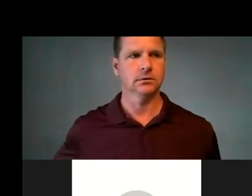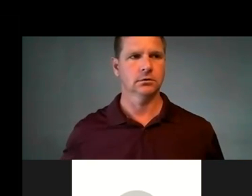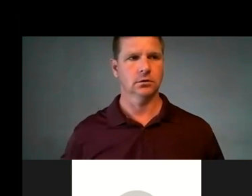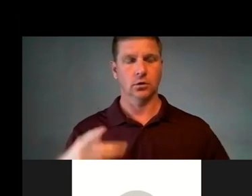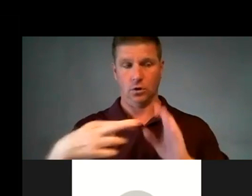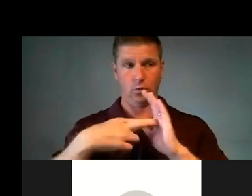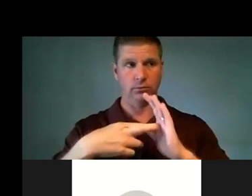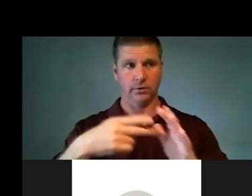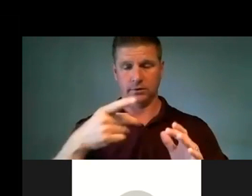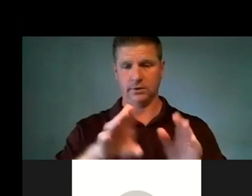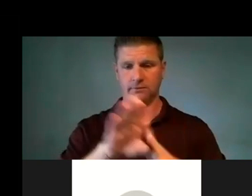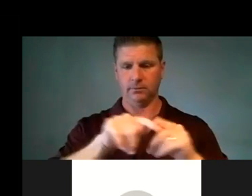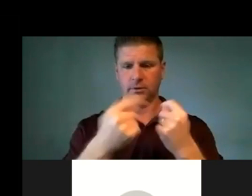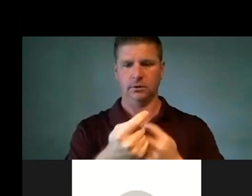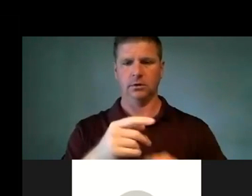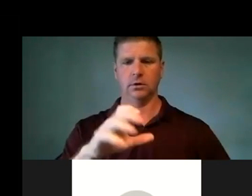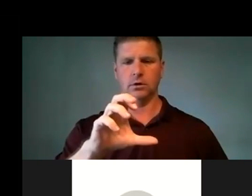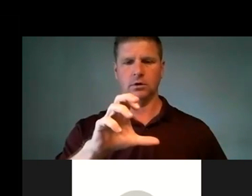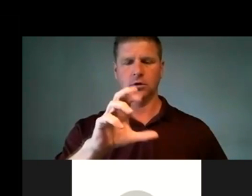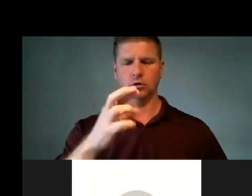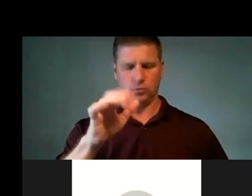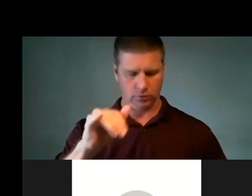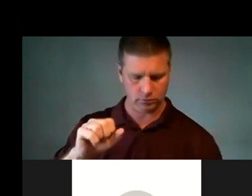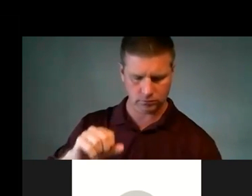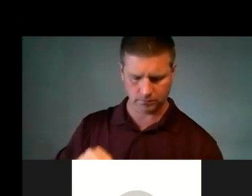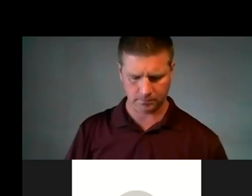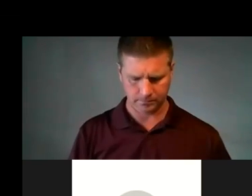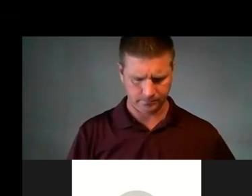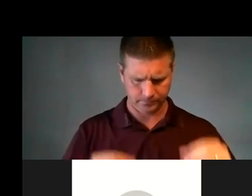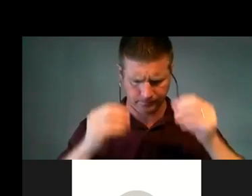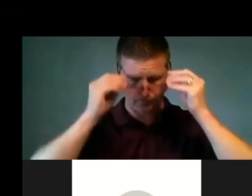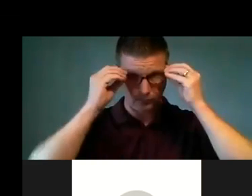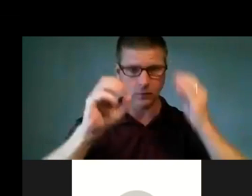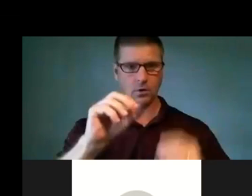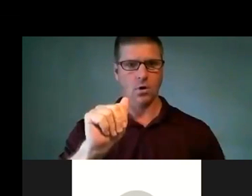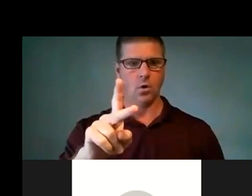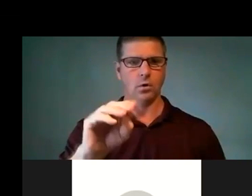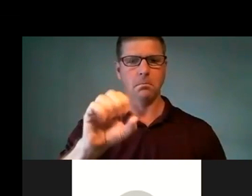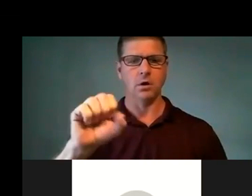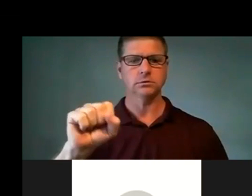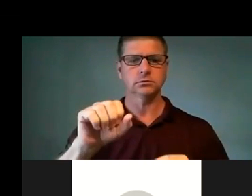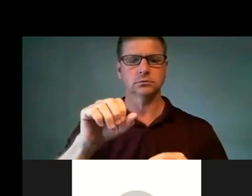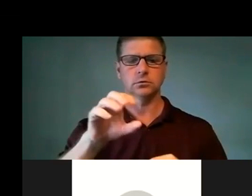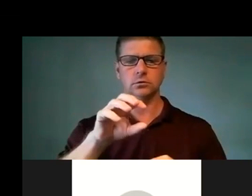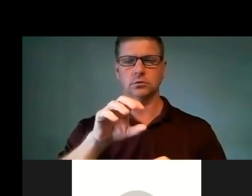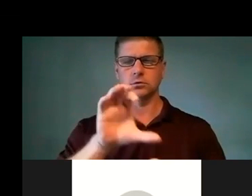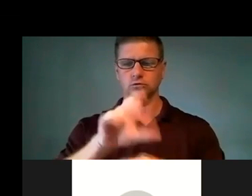Representing the development team today is Krish Pandya, Managing Member of Oak Moss Consulting, who will be happy to answer any questions.